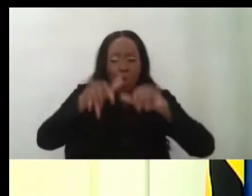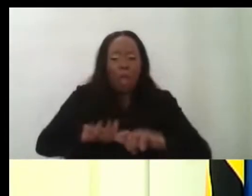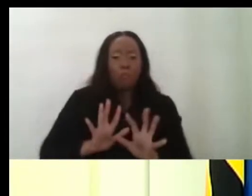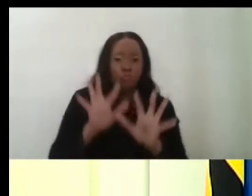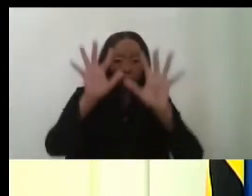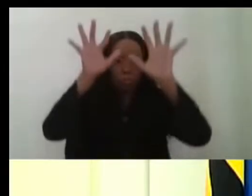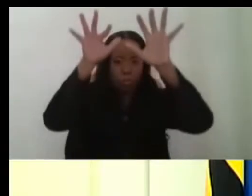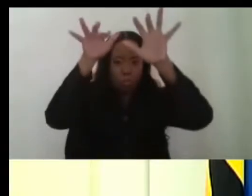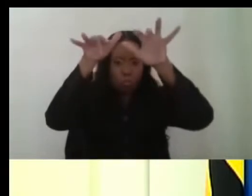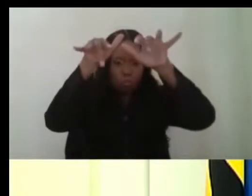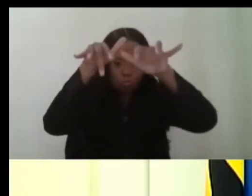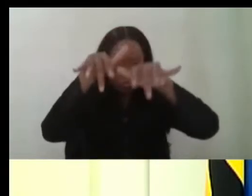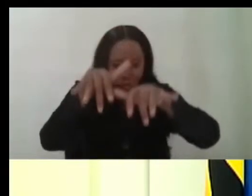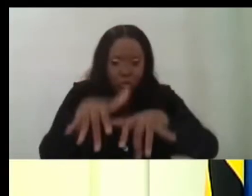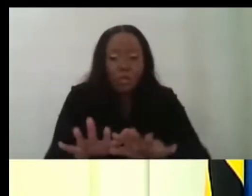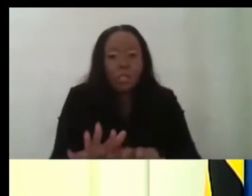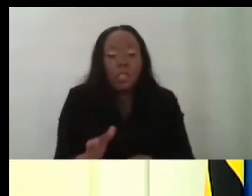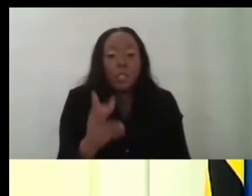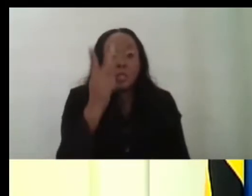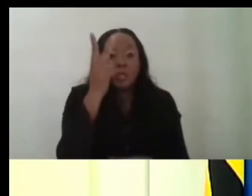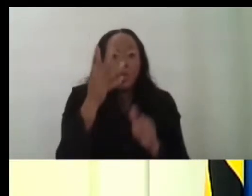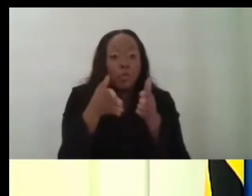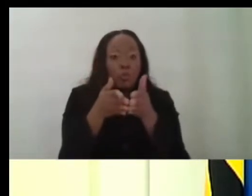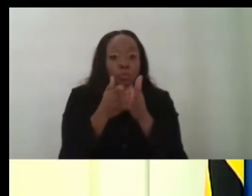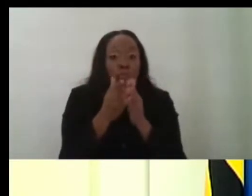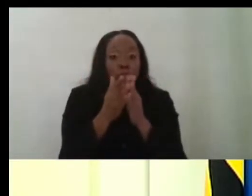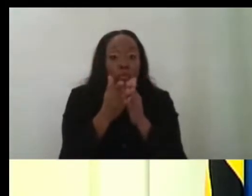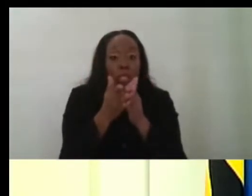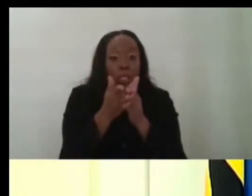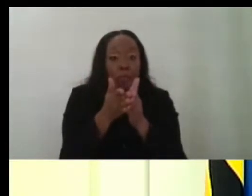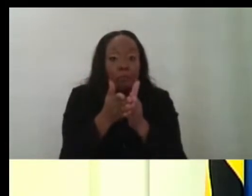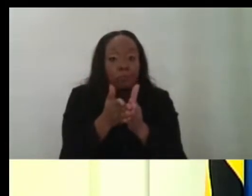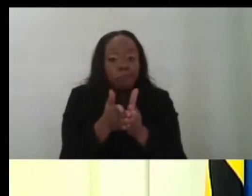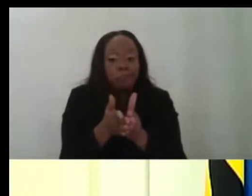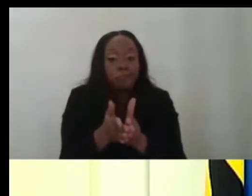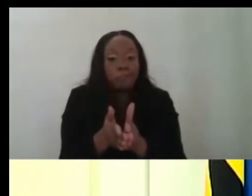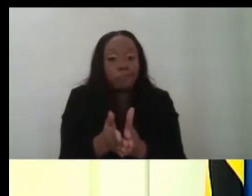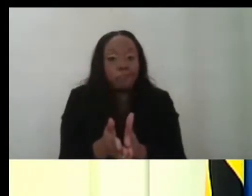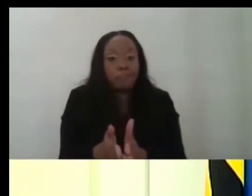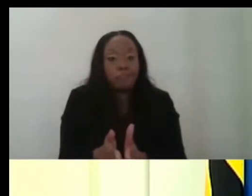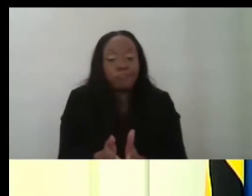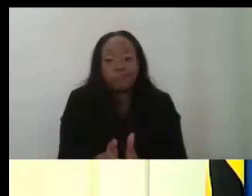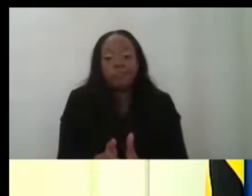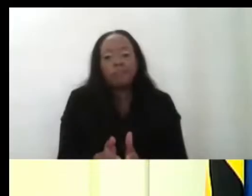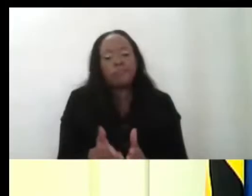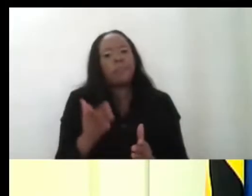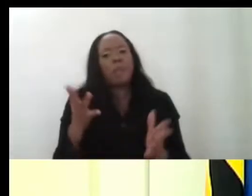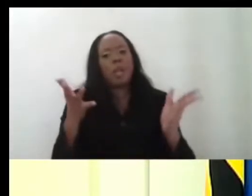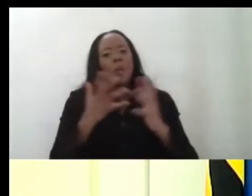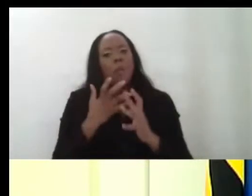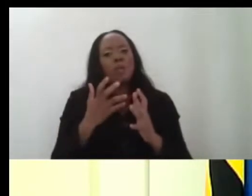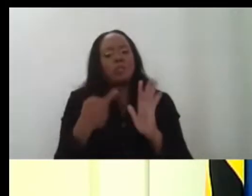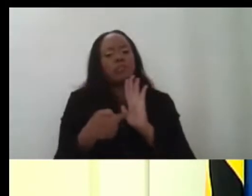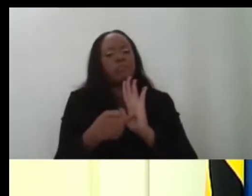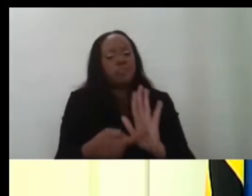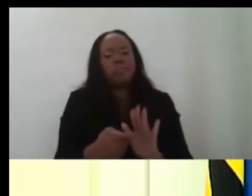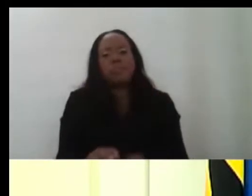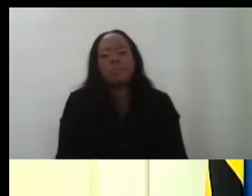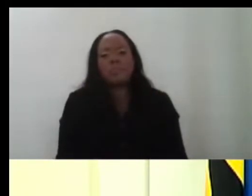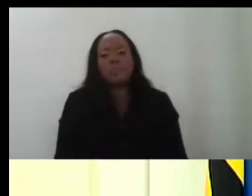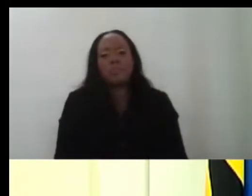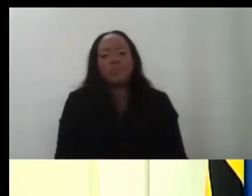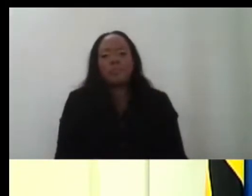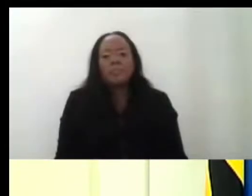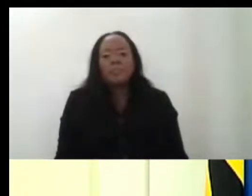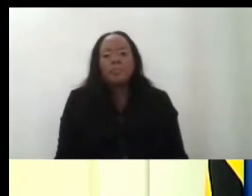vessels sank in what we consider to be the safest harbor of all. Just to give you a perspective, after Beryl, when it